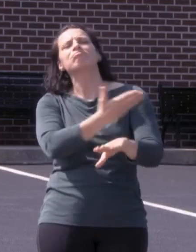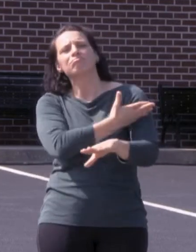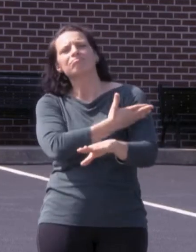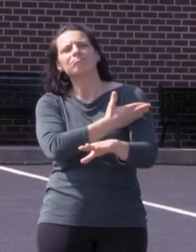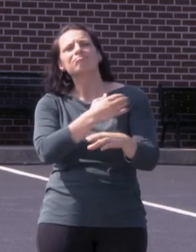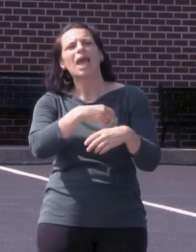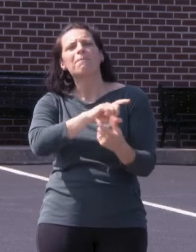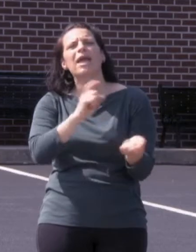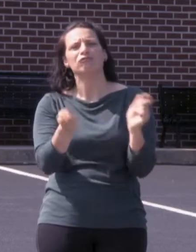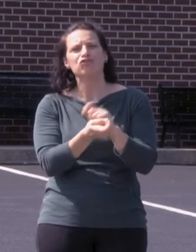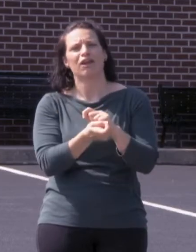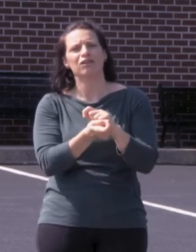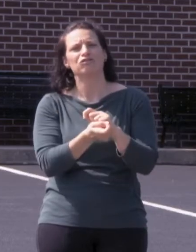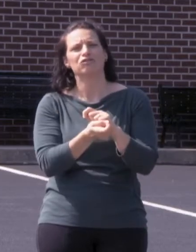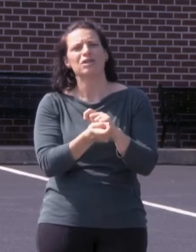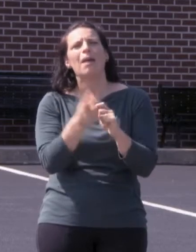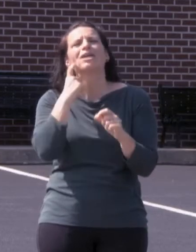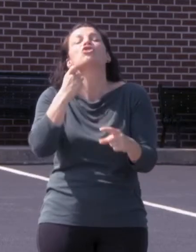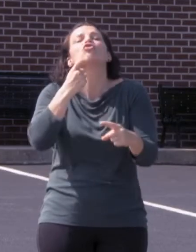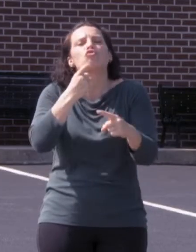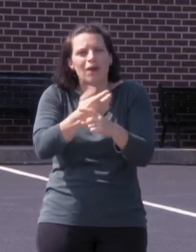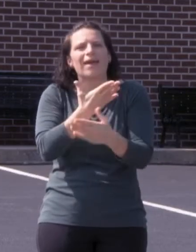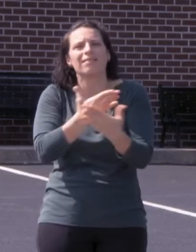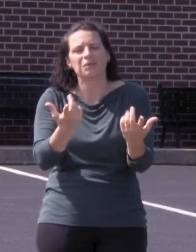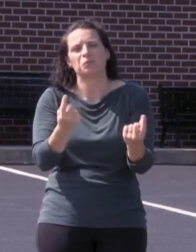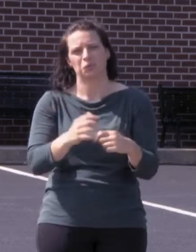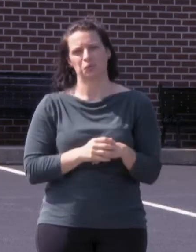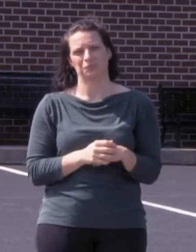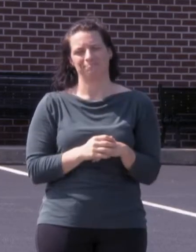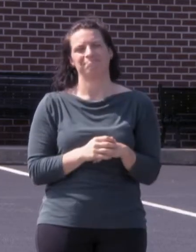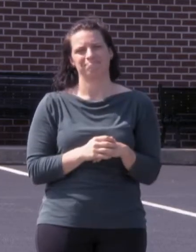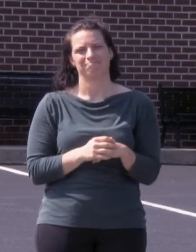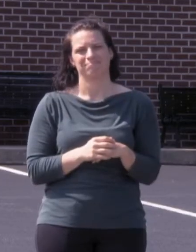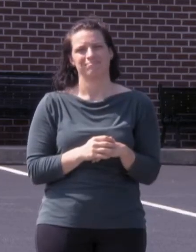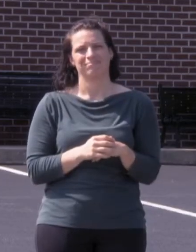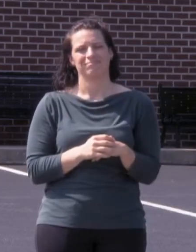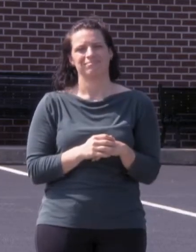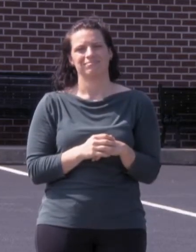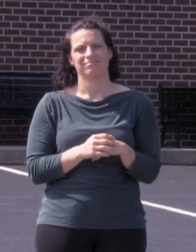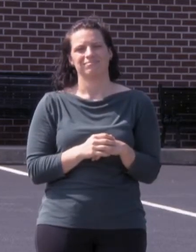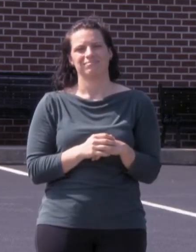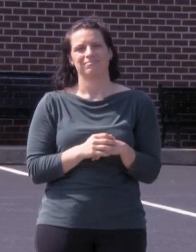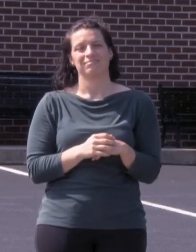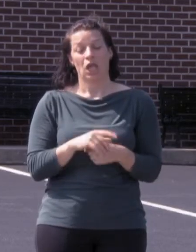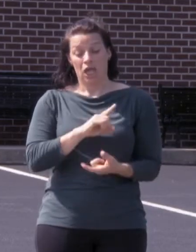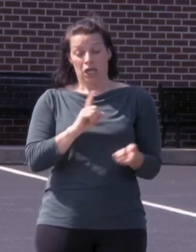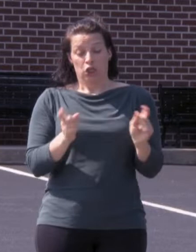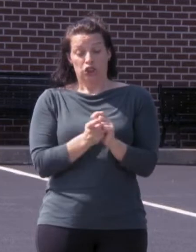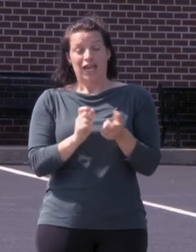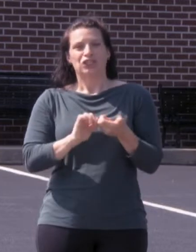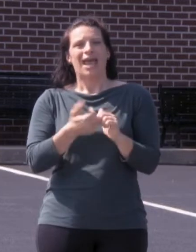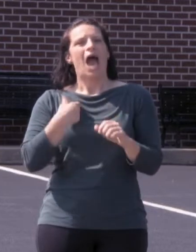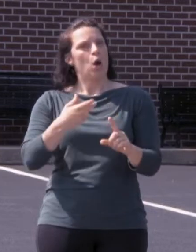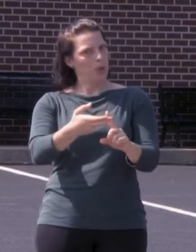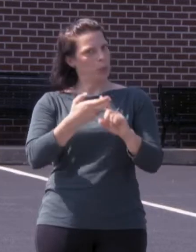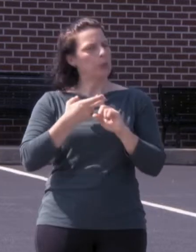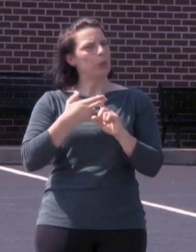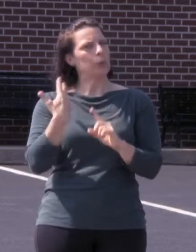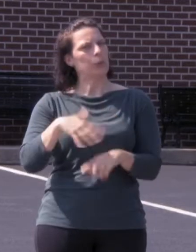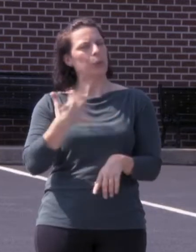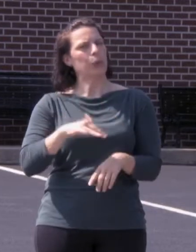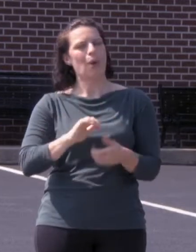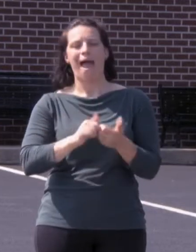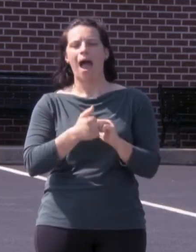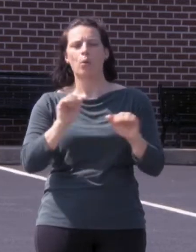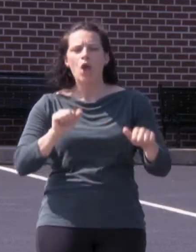make change, and because it's the right thing to do. Change in how we recruit, in how